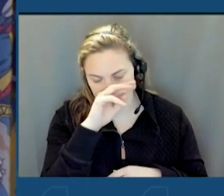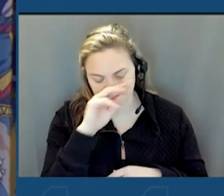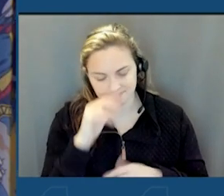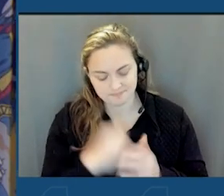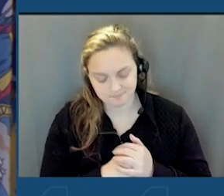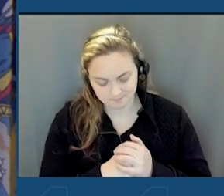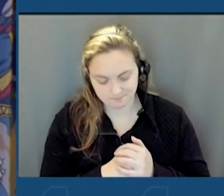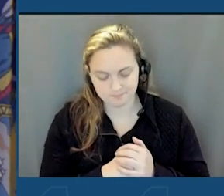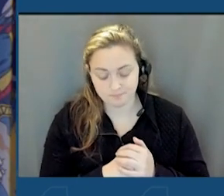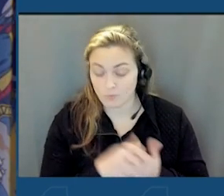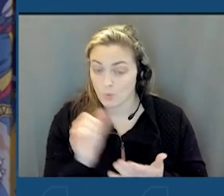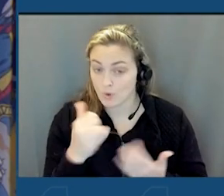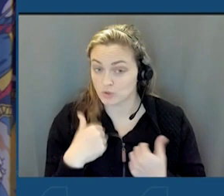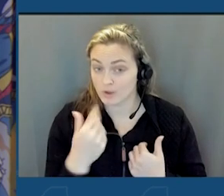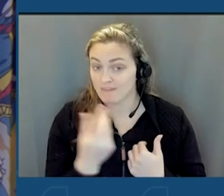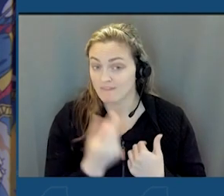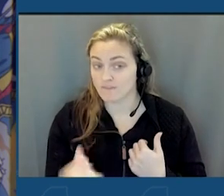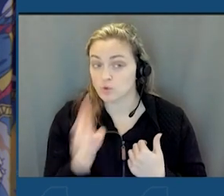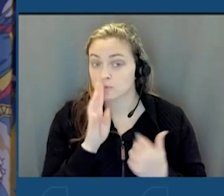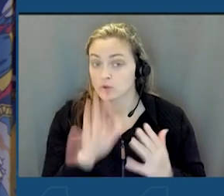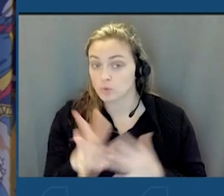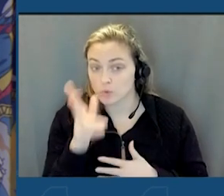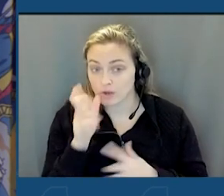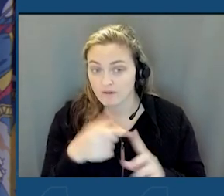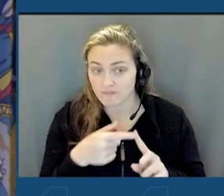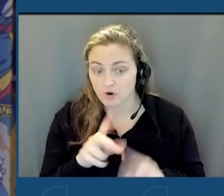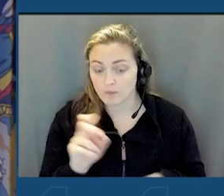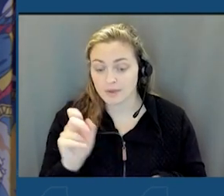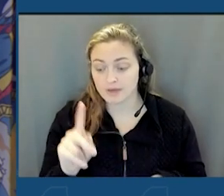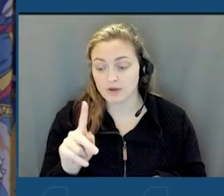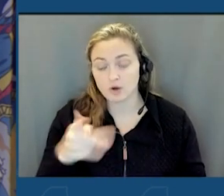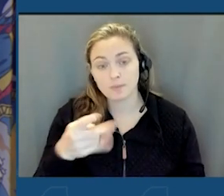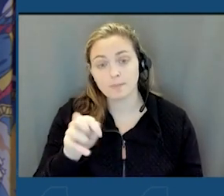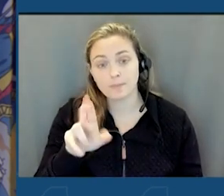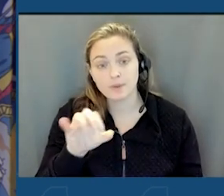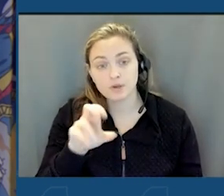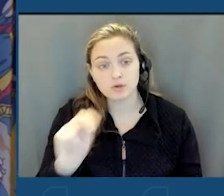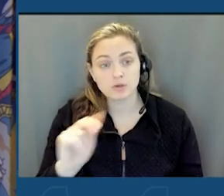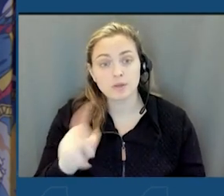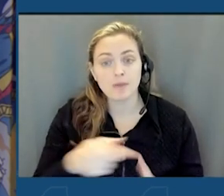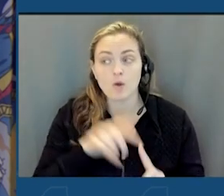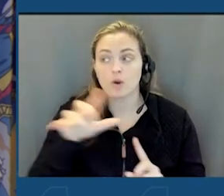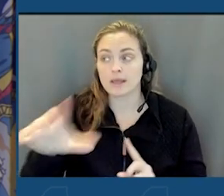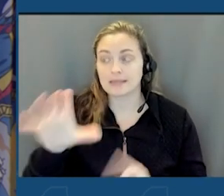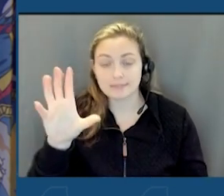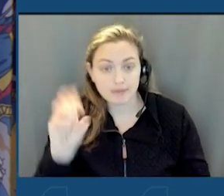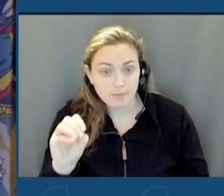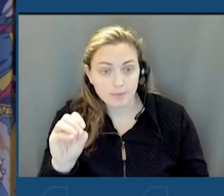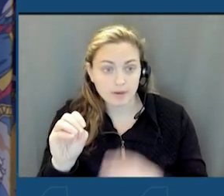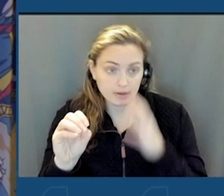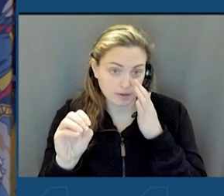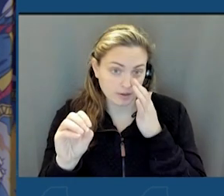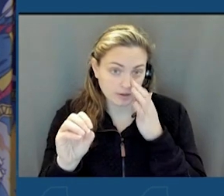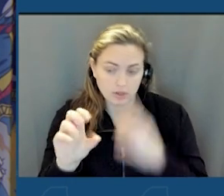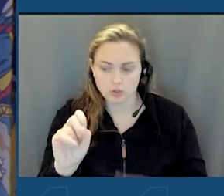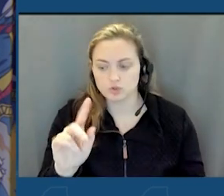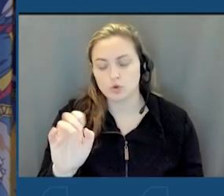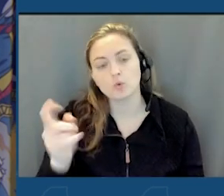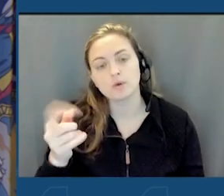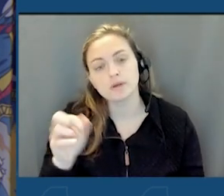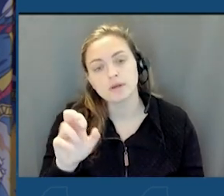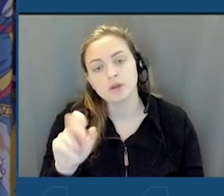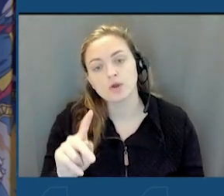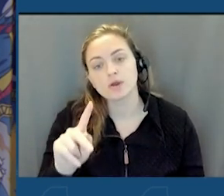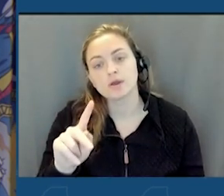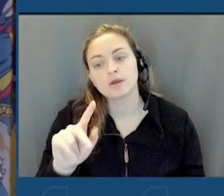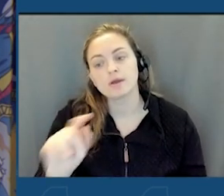We also have a couple speakers you're going to be hearing from. Derek Peterson, you're going to hear about his great company, Solder Technologies, and Tracy Todd Hunter,